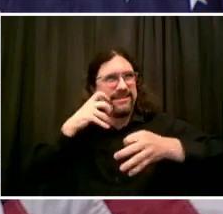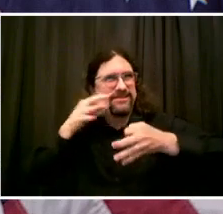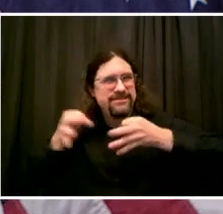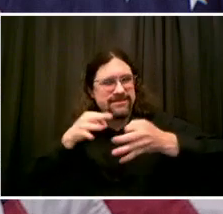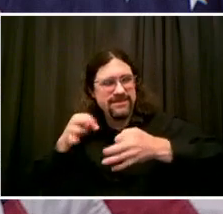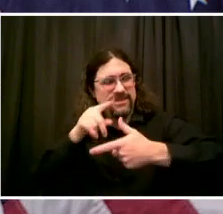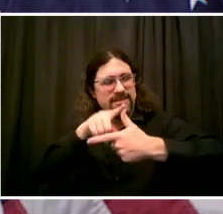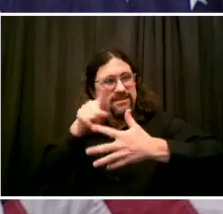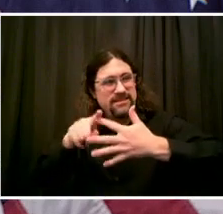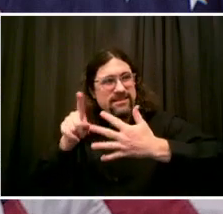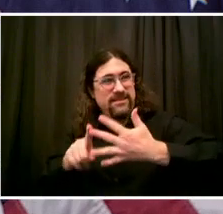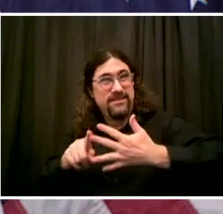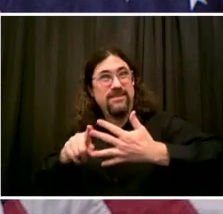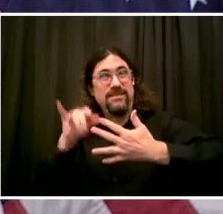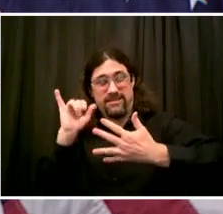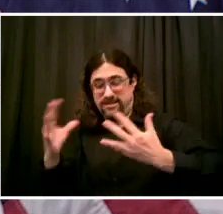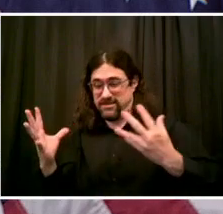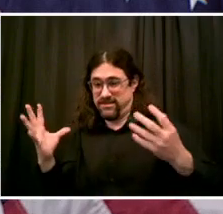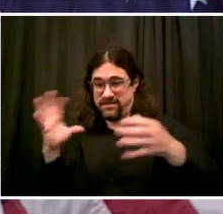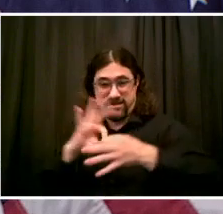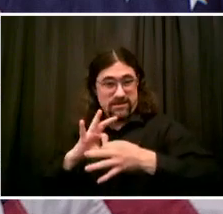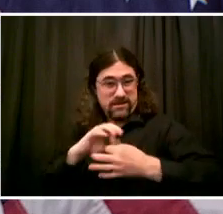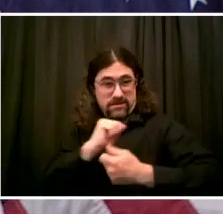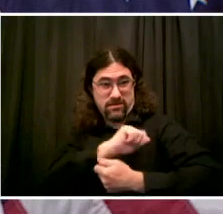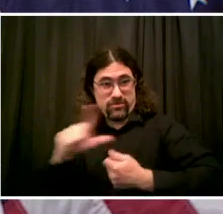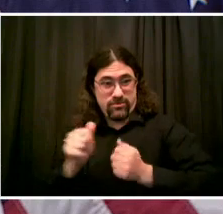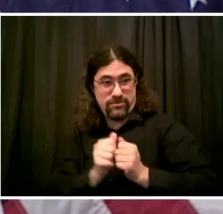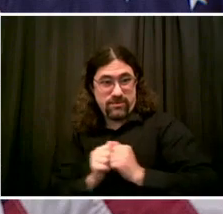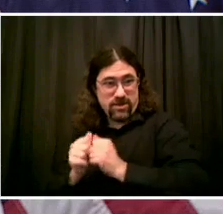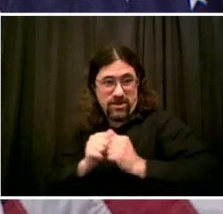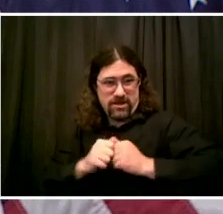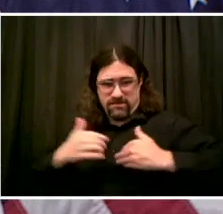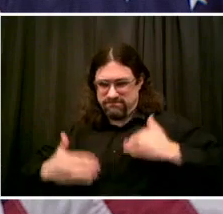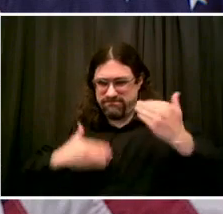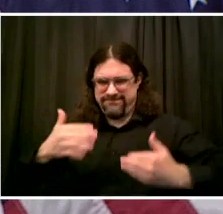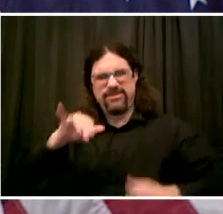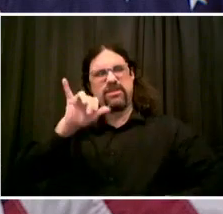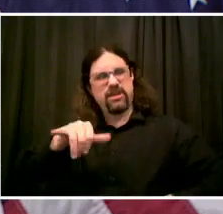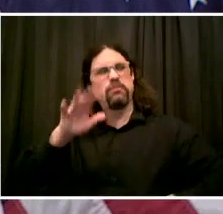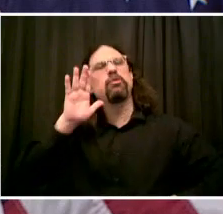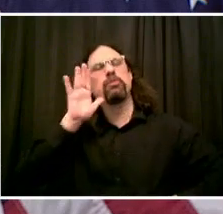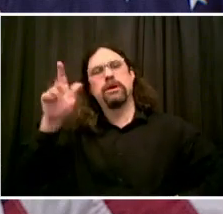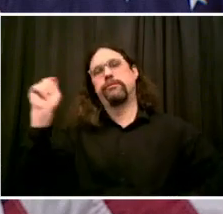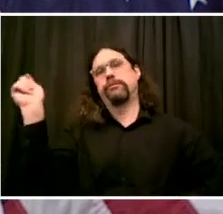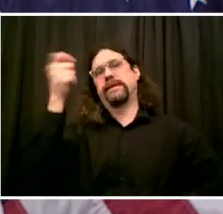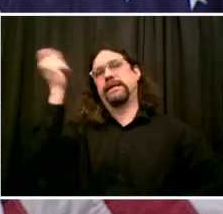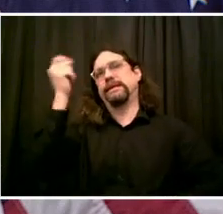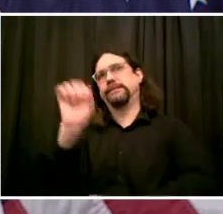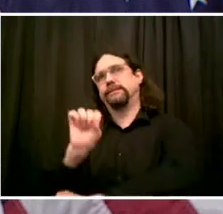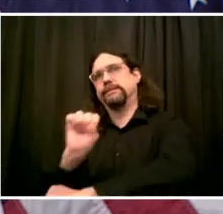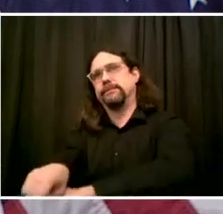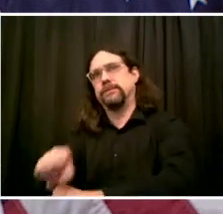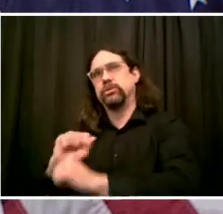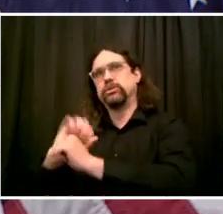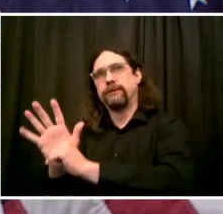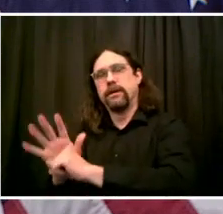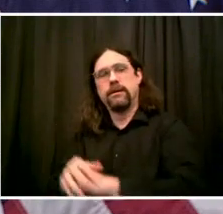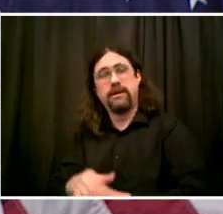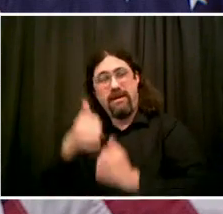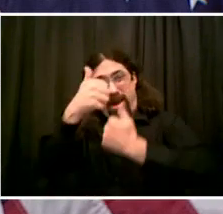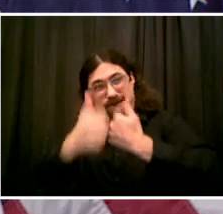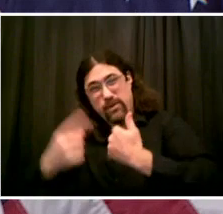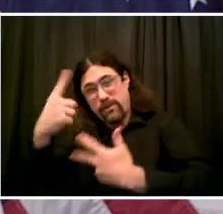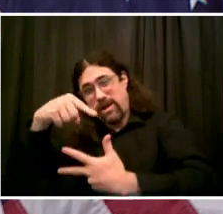this disease. All of these elements matter. But the thing that matters most, and has